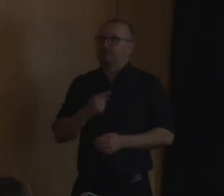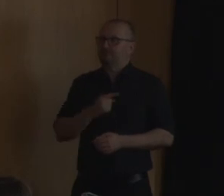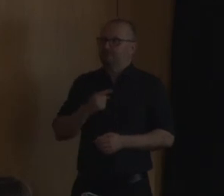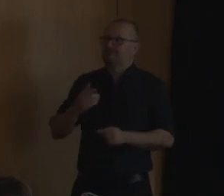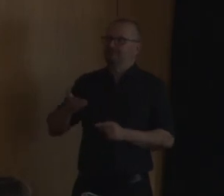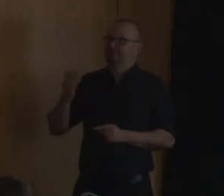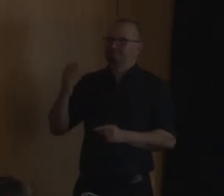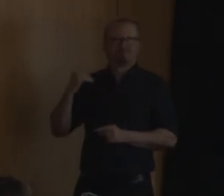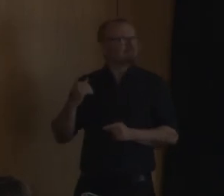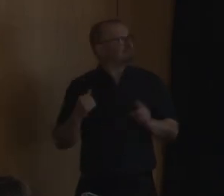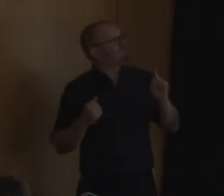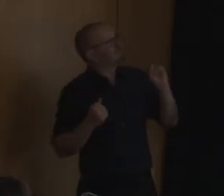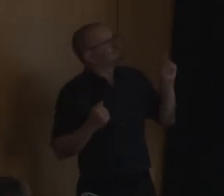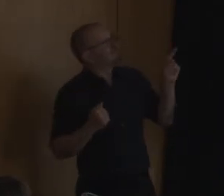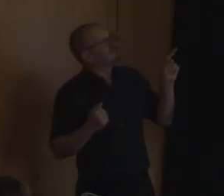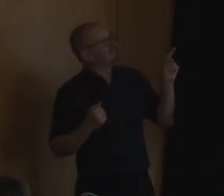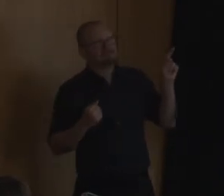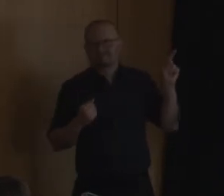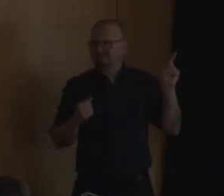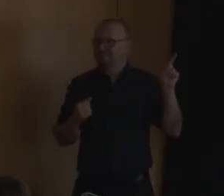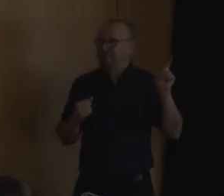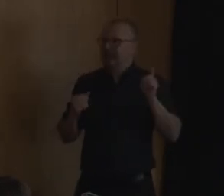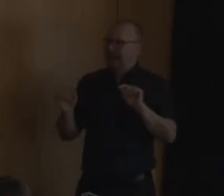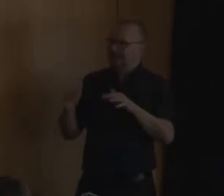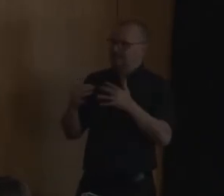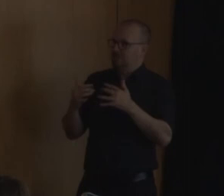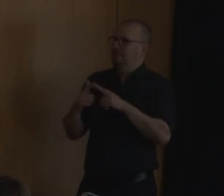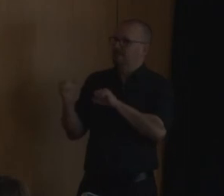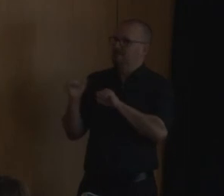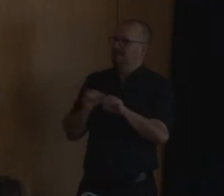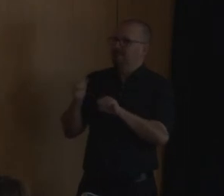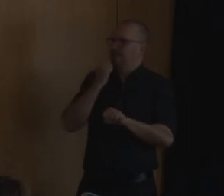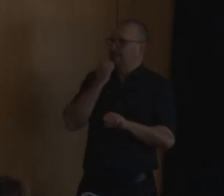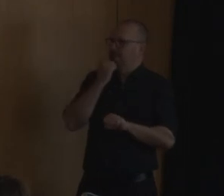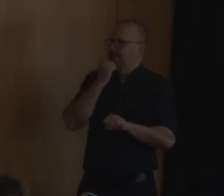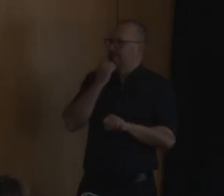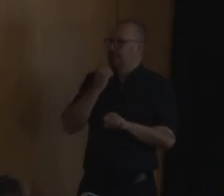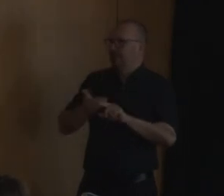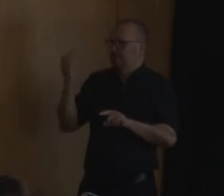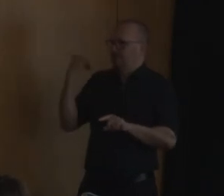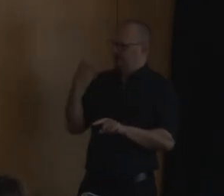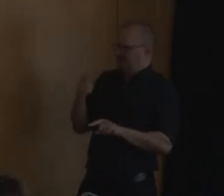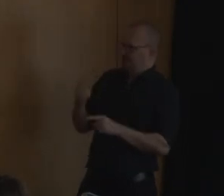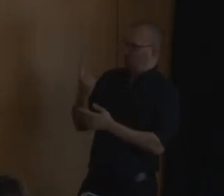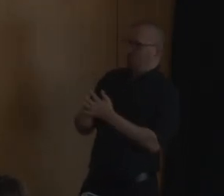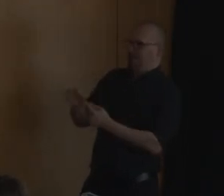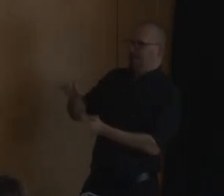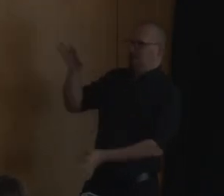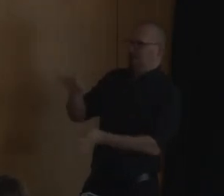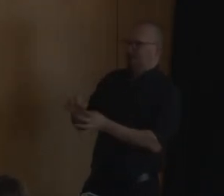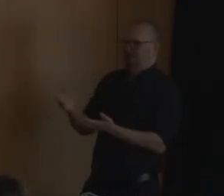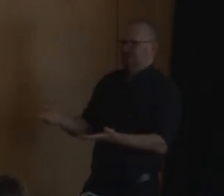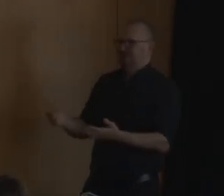on the left, attention. They're not the be-all and end-all, but they are still important. And on that note, we're 30%